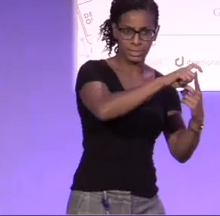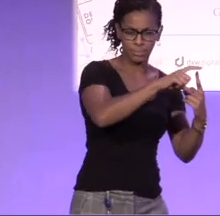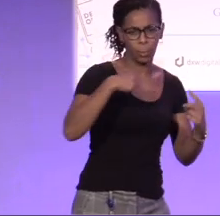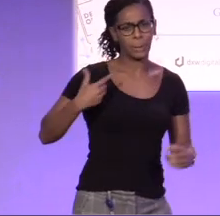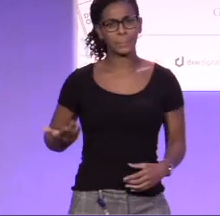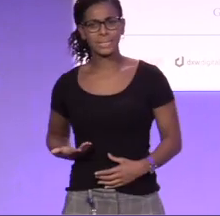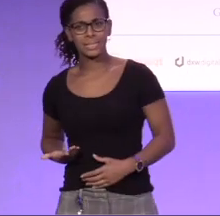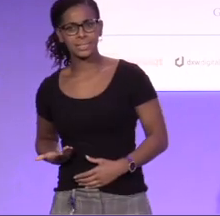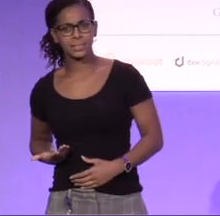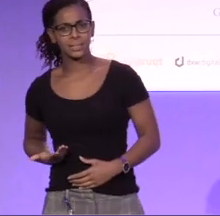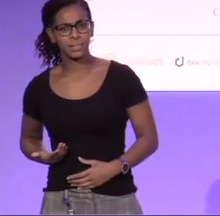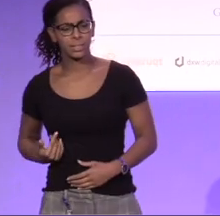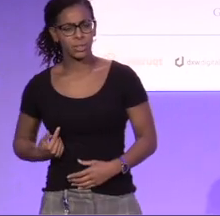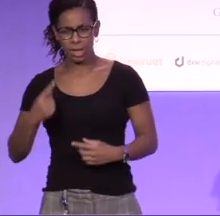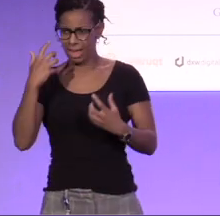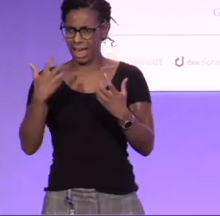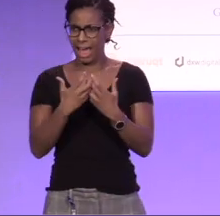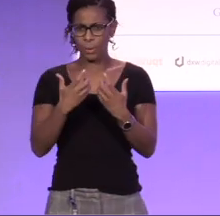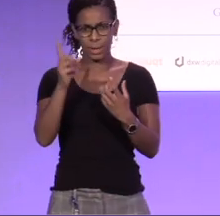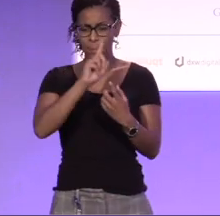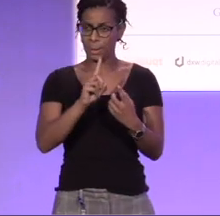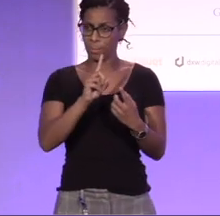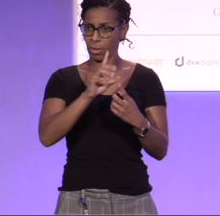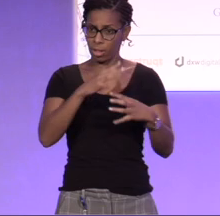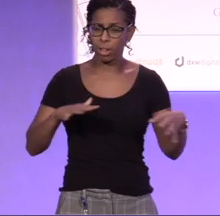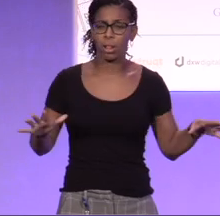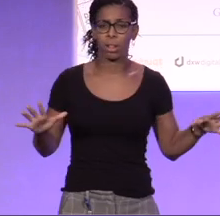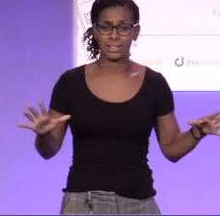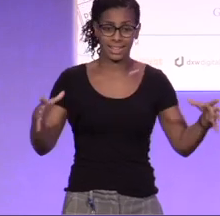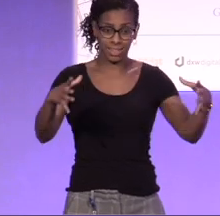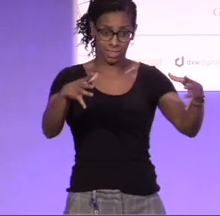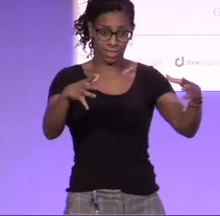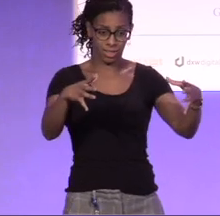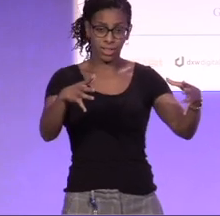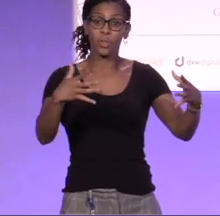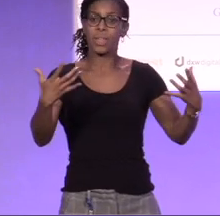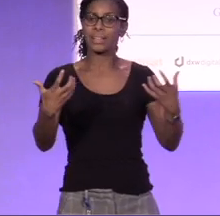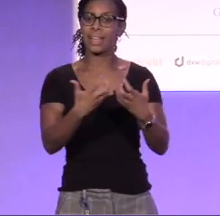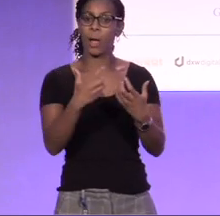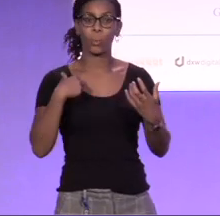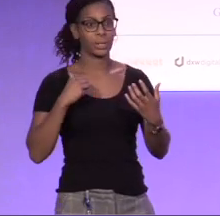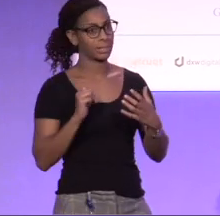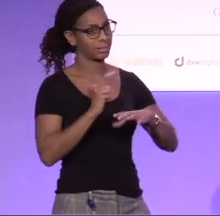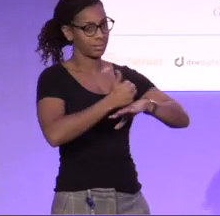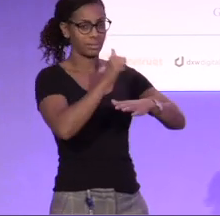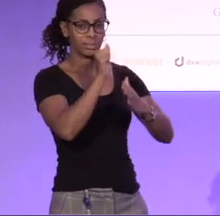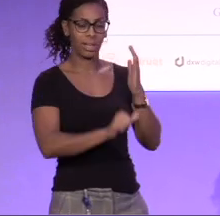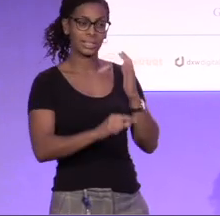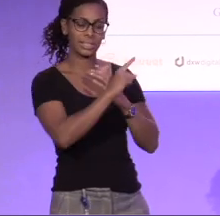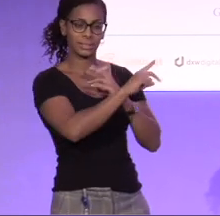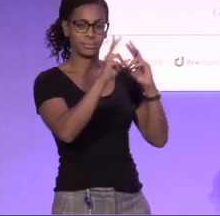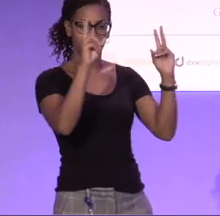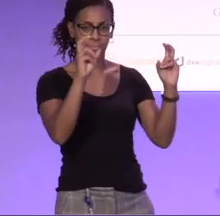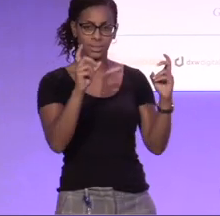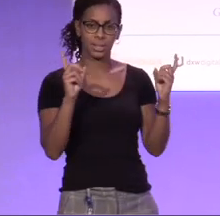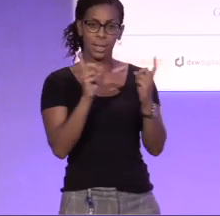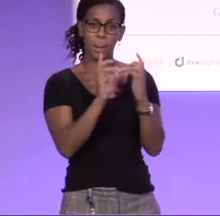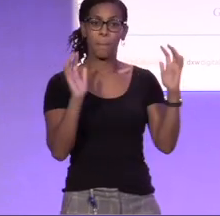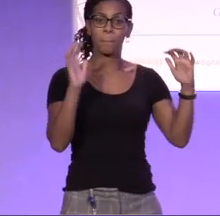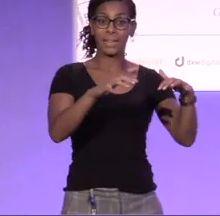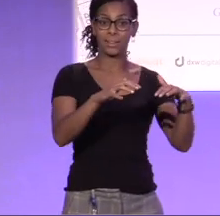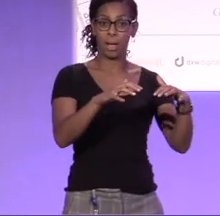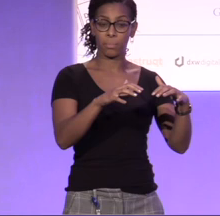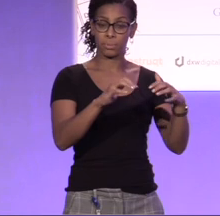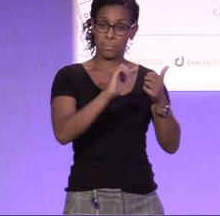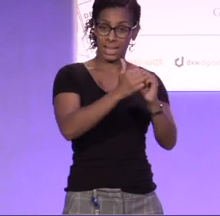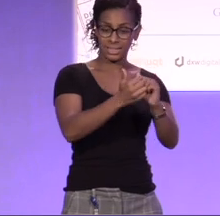if there's a way we could bring everybody together? Thus, Meetup Mates was born. Since Meetup Mates was launched in May of this year, we